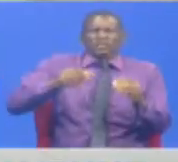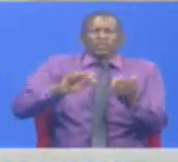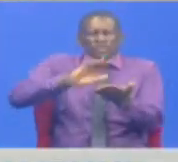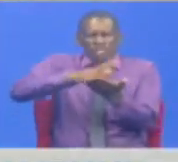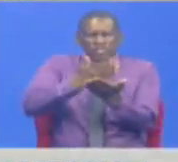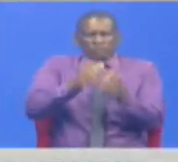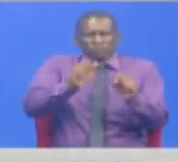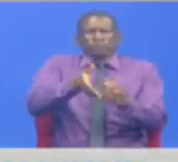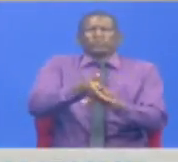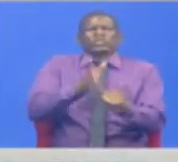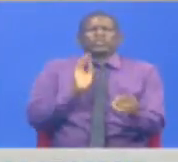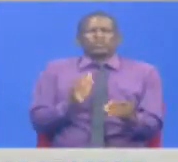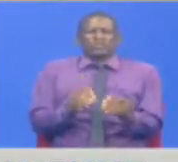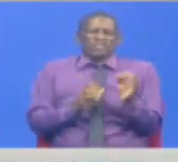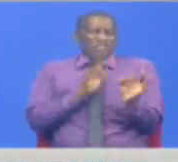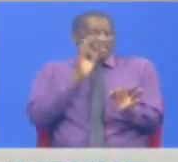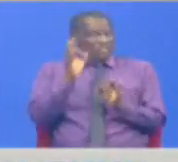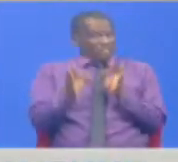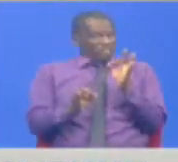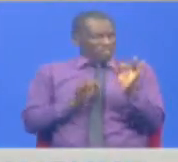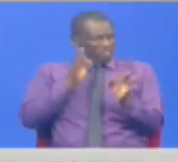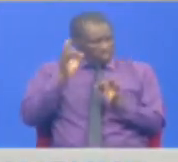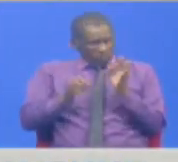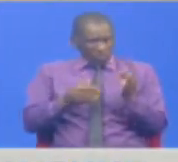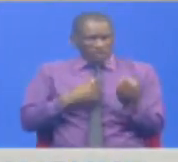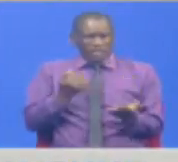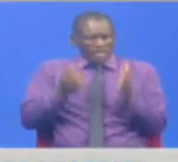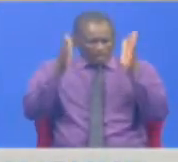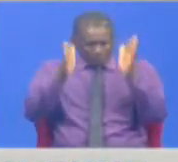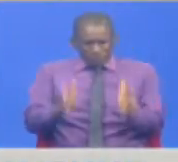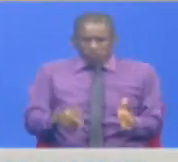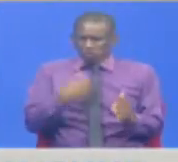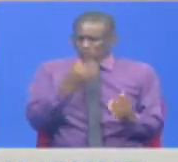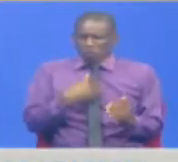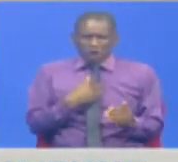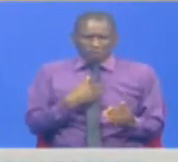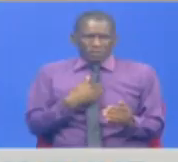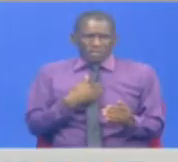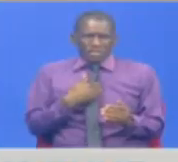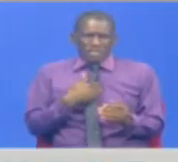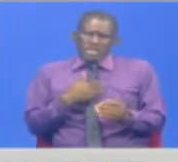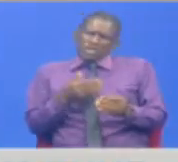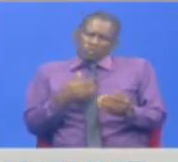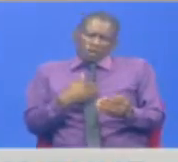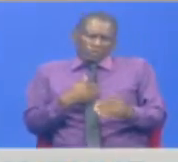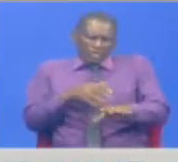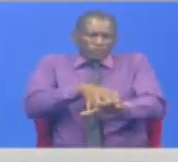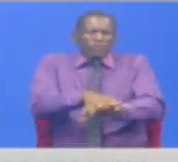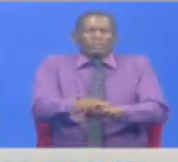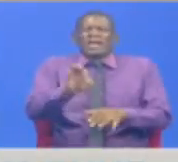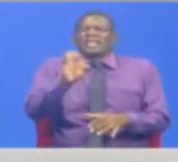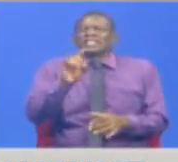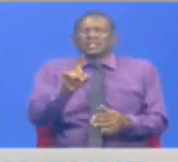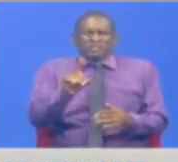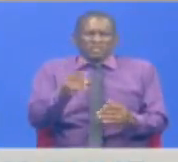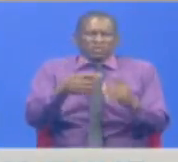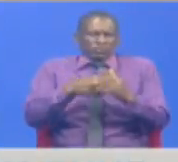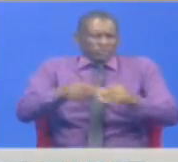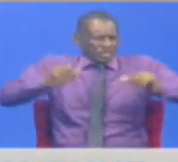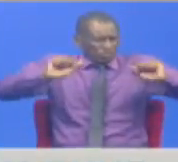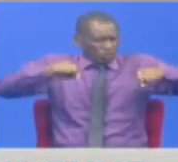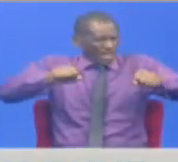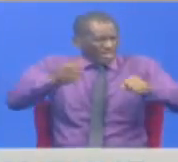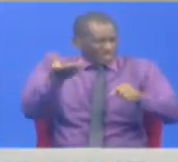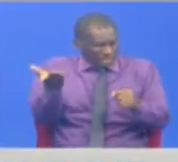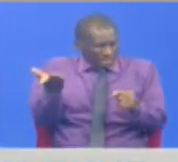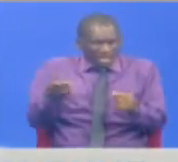withdrawn. Just in case there's anyone who has been untwisted by the executive to enter into a consent